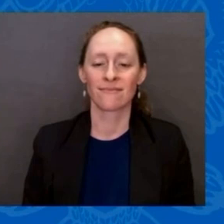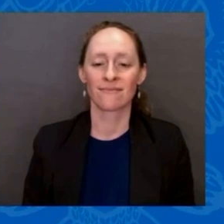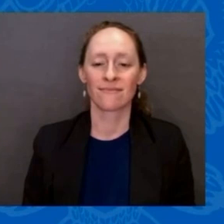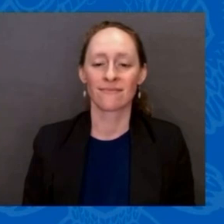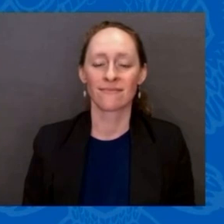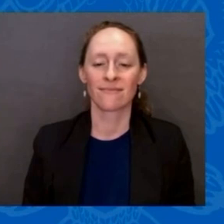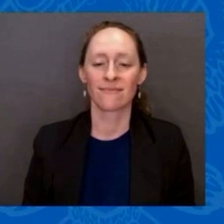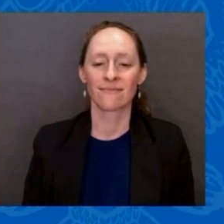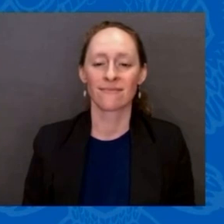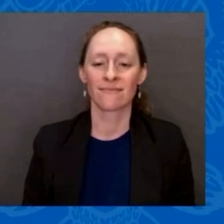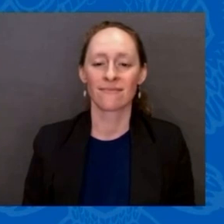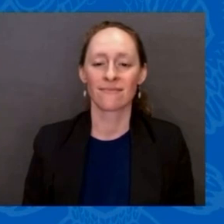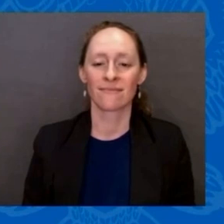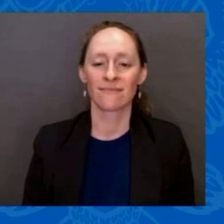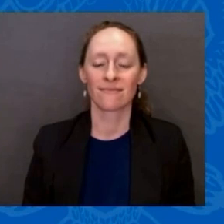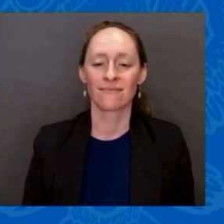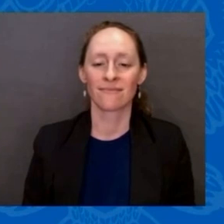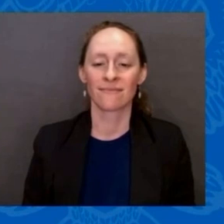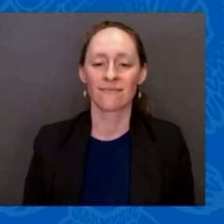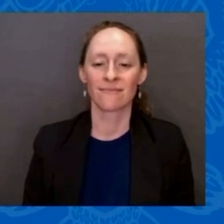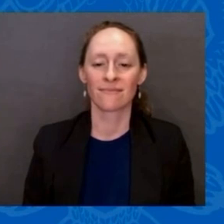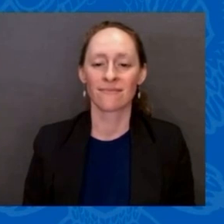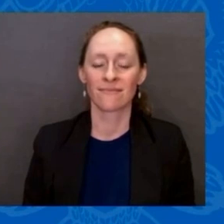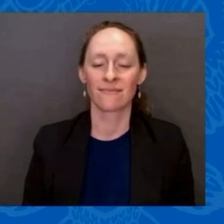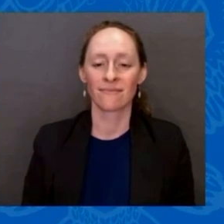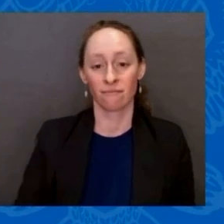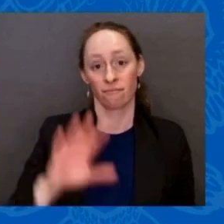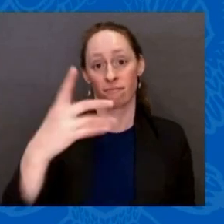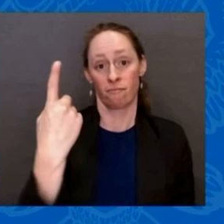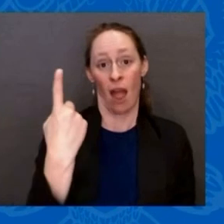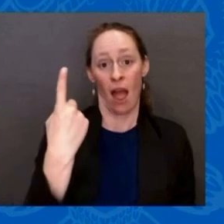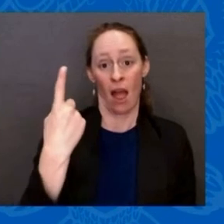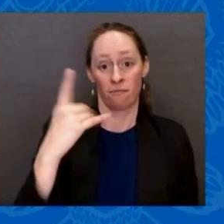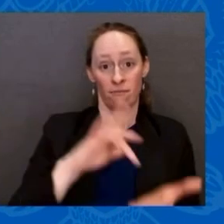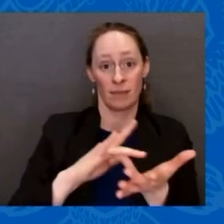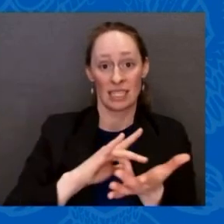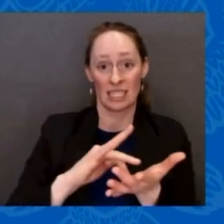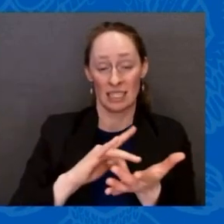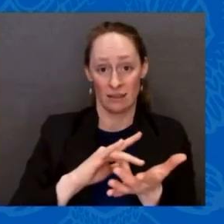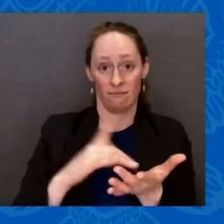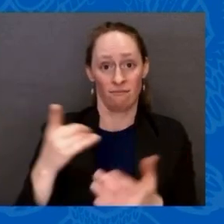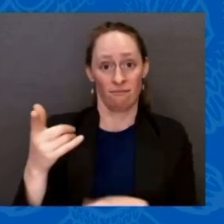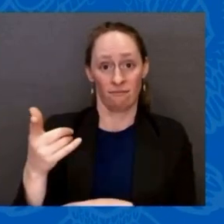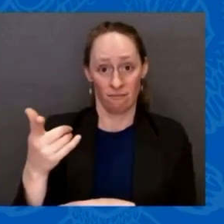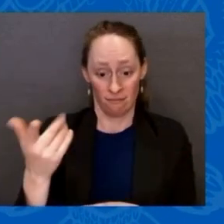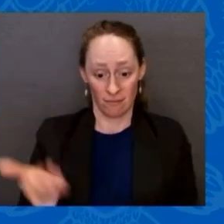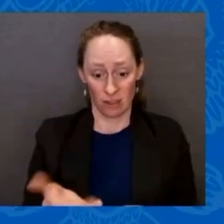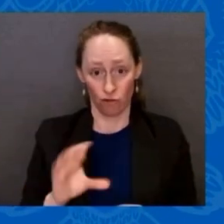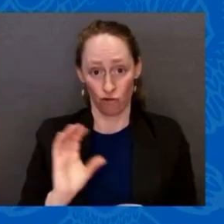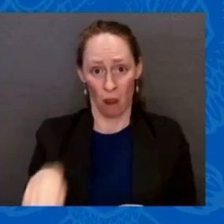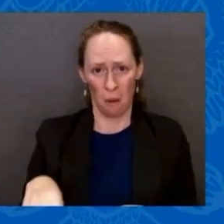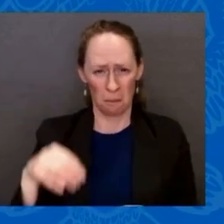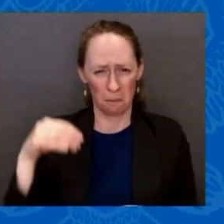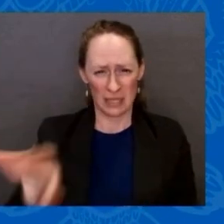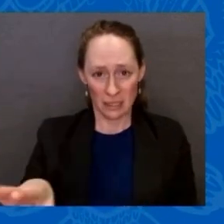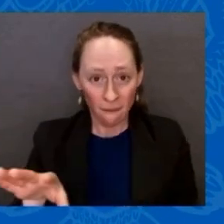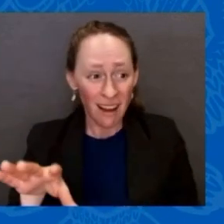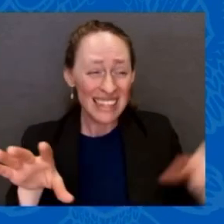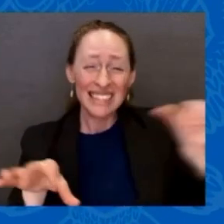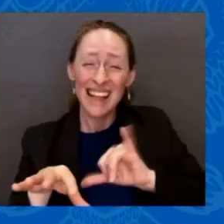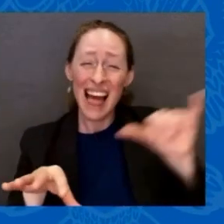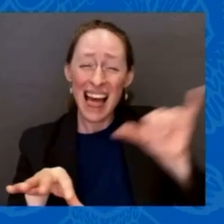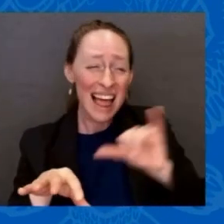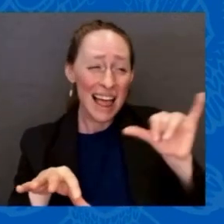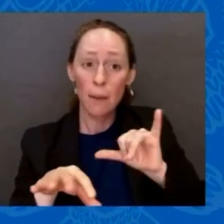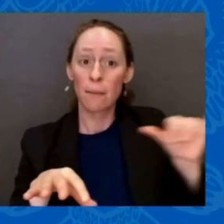is more expensive than that same drug sold in Toronto, Great Britain, France, Germany, any city you can